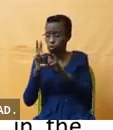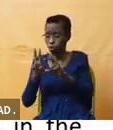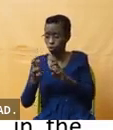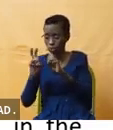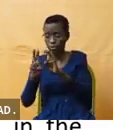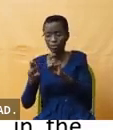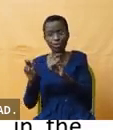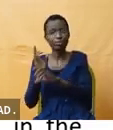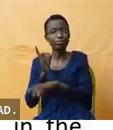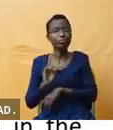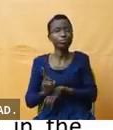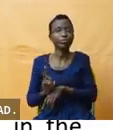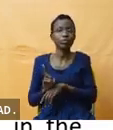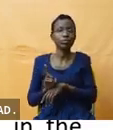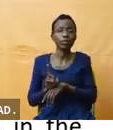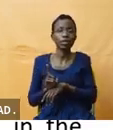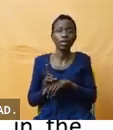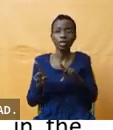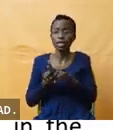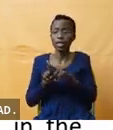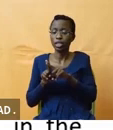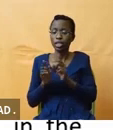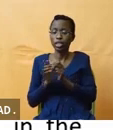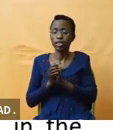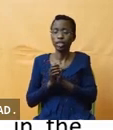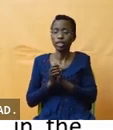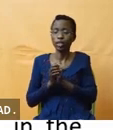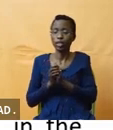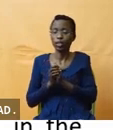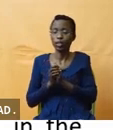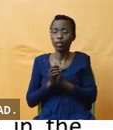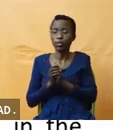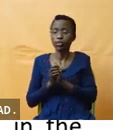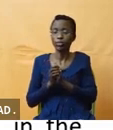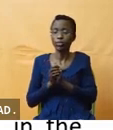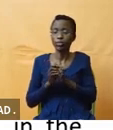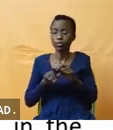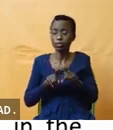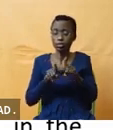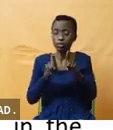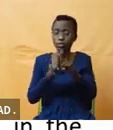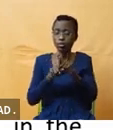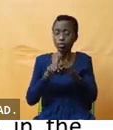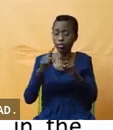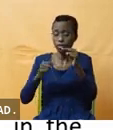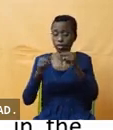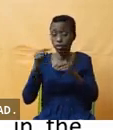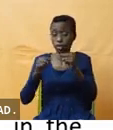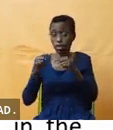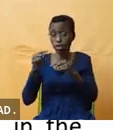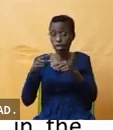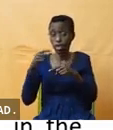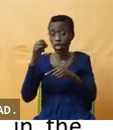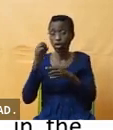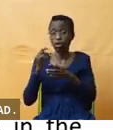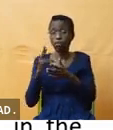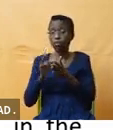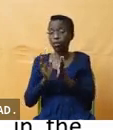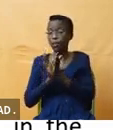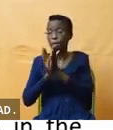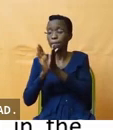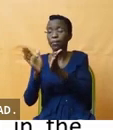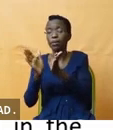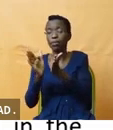proper procurement channels. Then you get very, very much overpriced goods, but also violation of the Public Procurement and